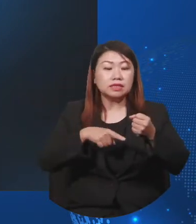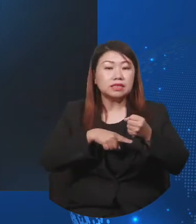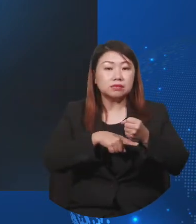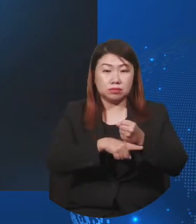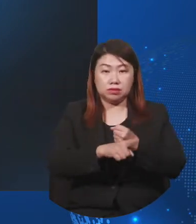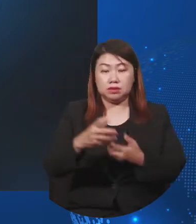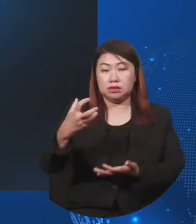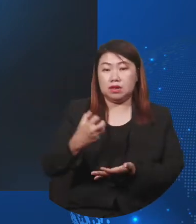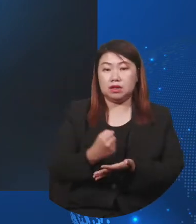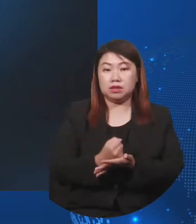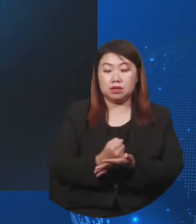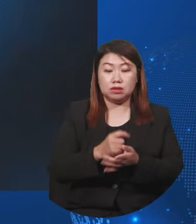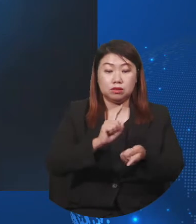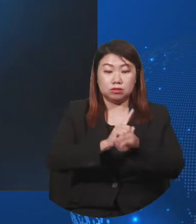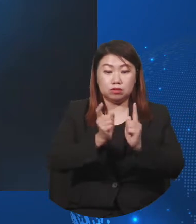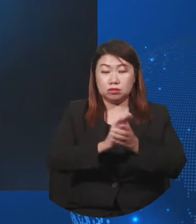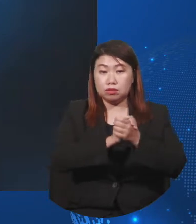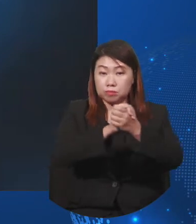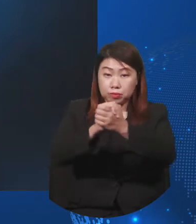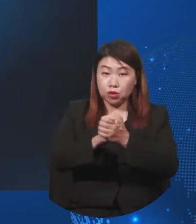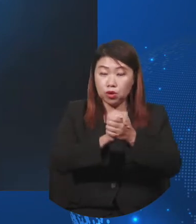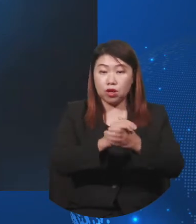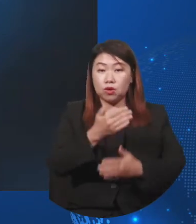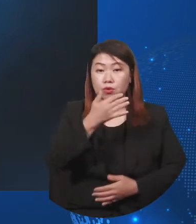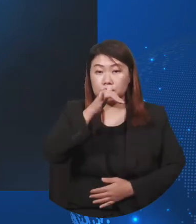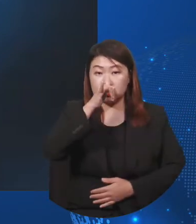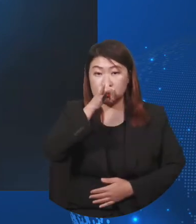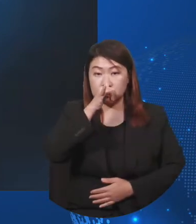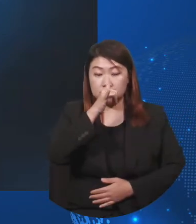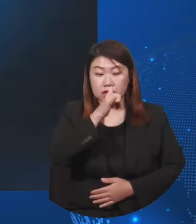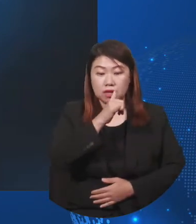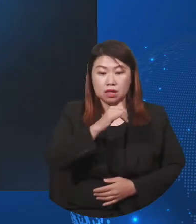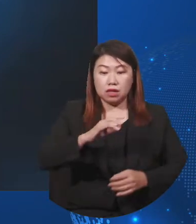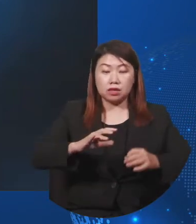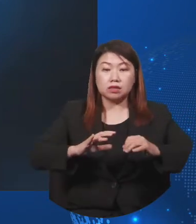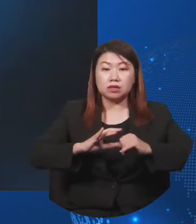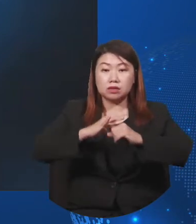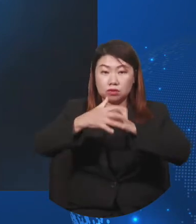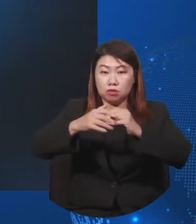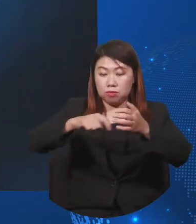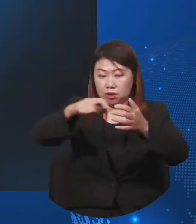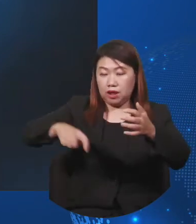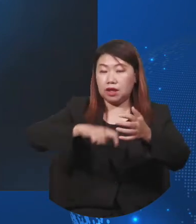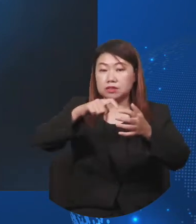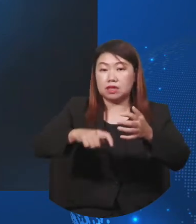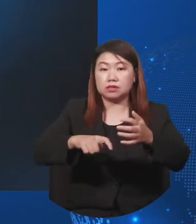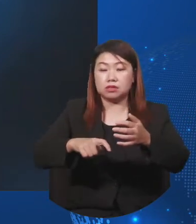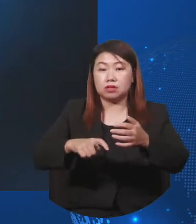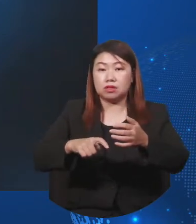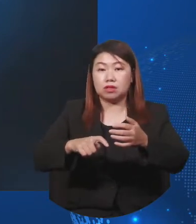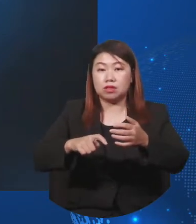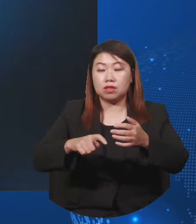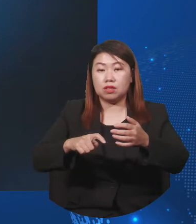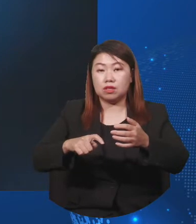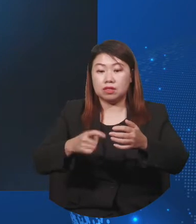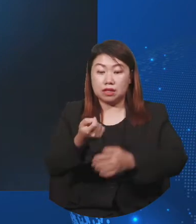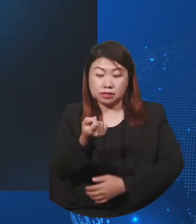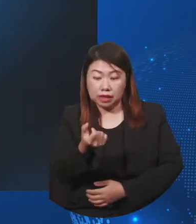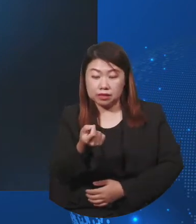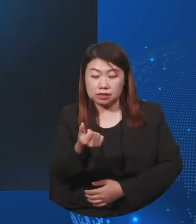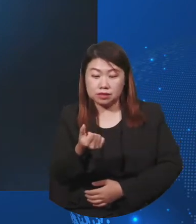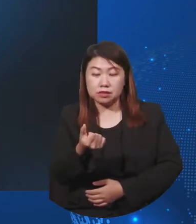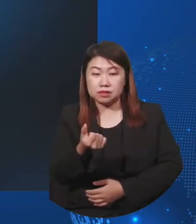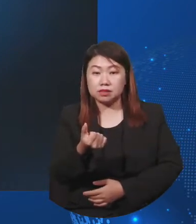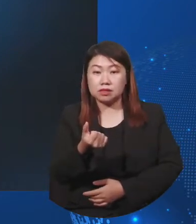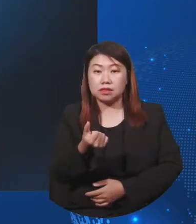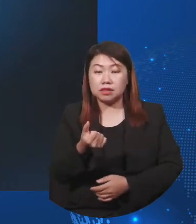at sub-regional, regional, and global level. At sub-regional level, let me give you an example. Ministry of Science and ICT